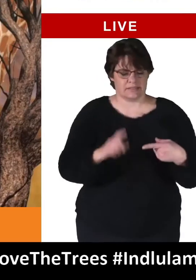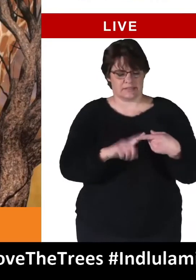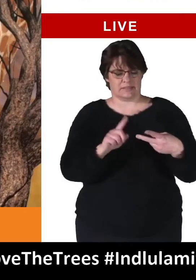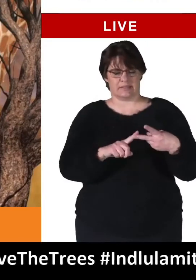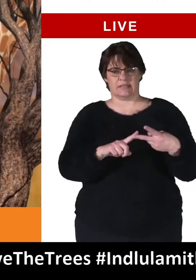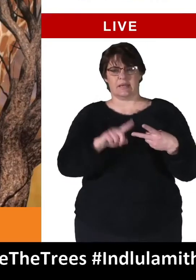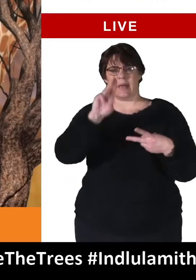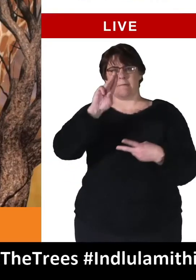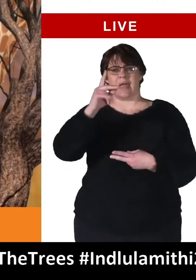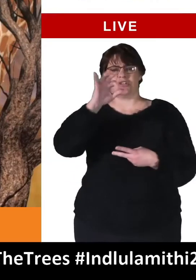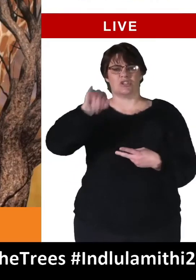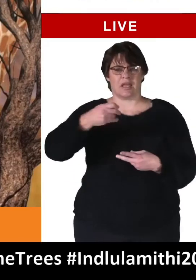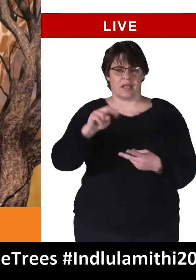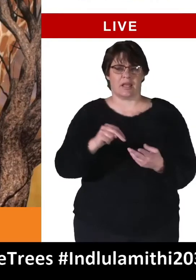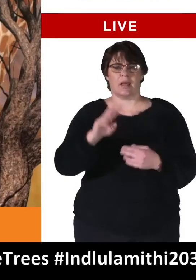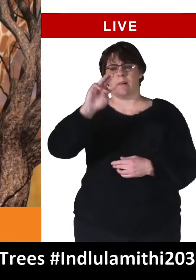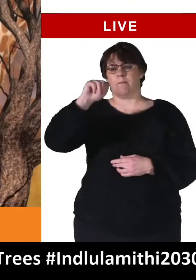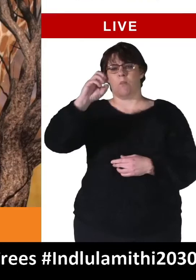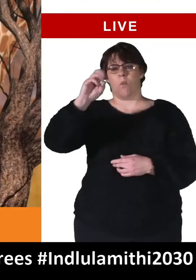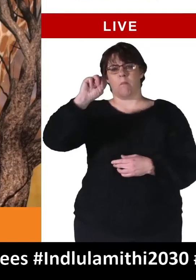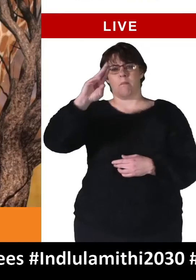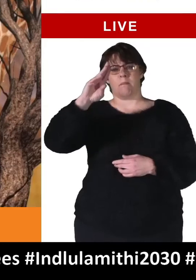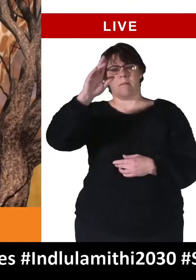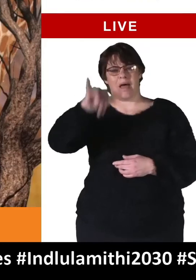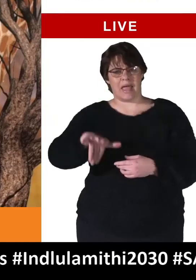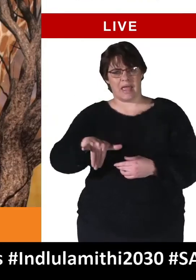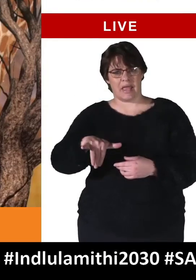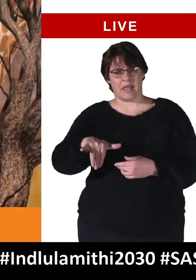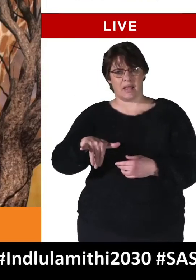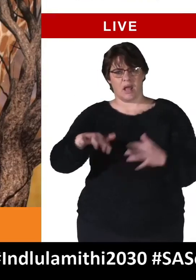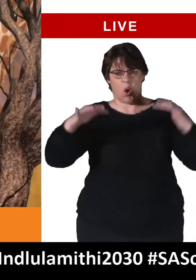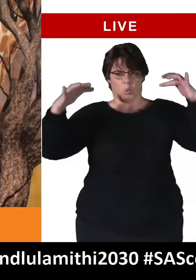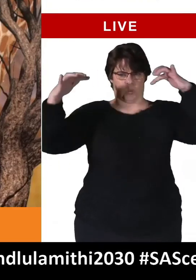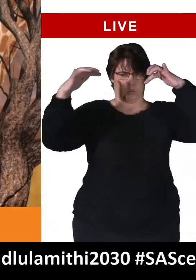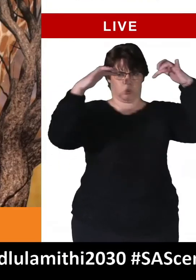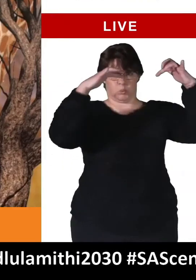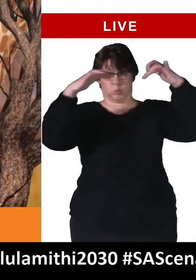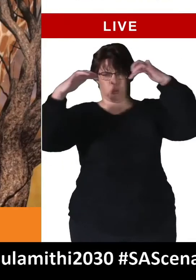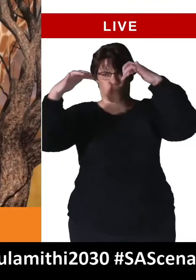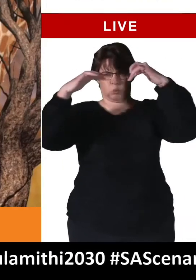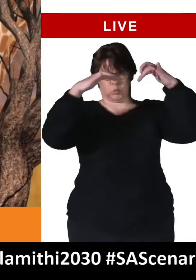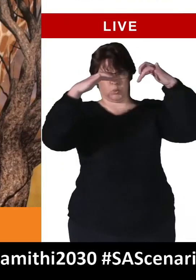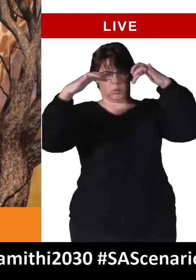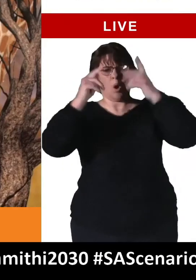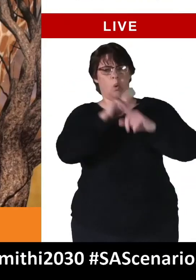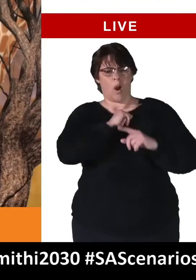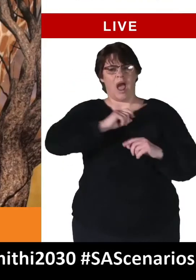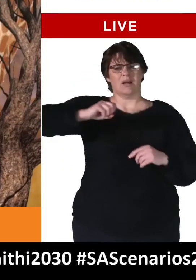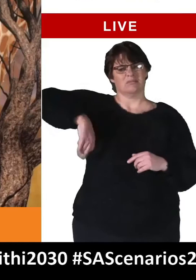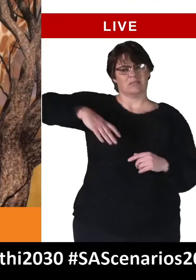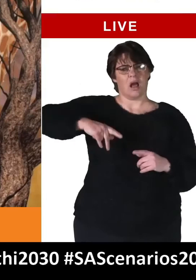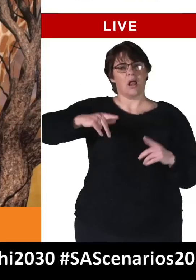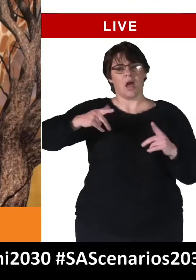like Beijing, Mumbai, all of a sudden didn't have the fog that is always hanging in there. So it